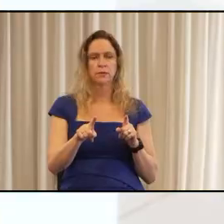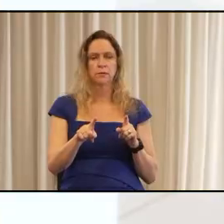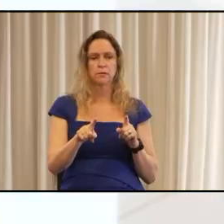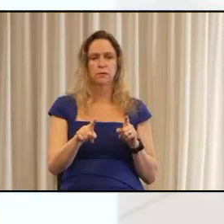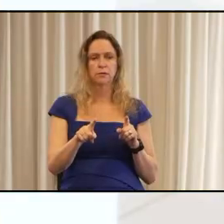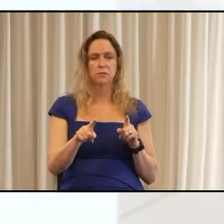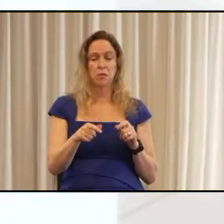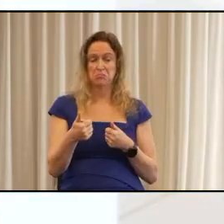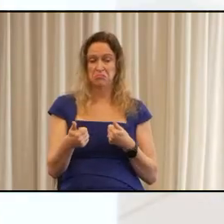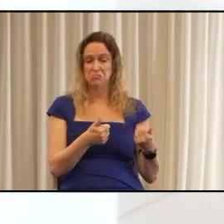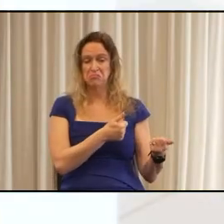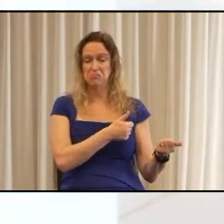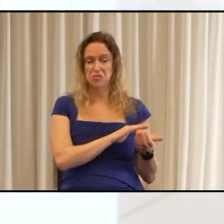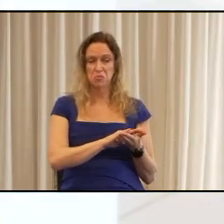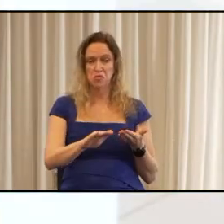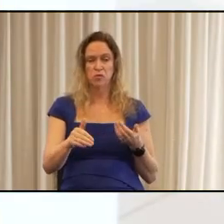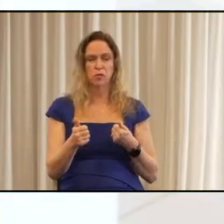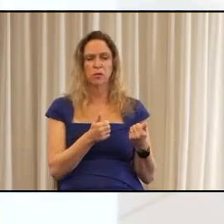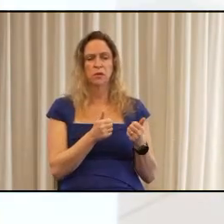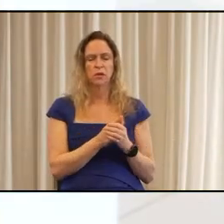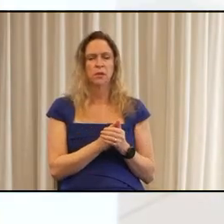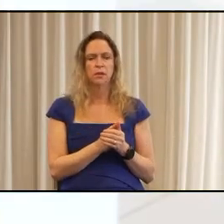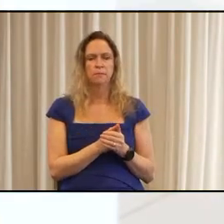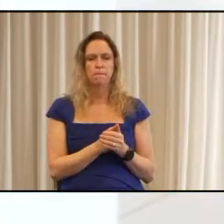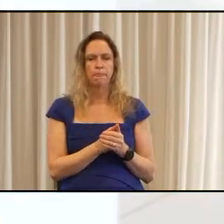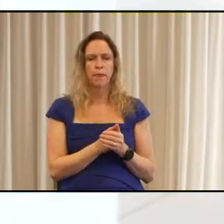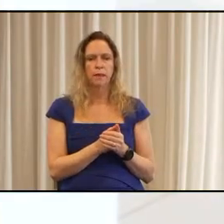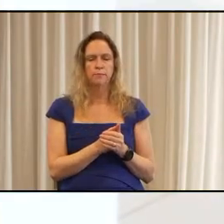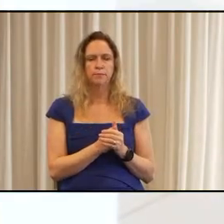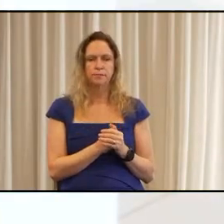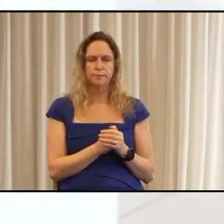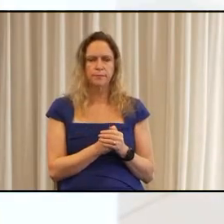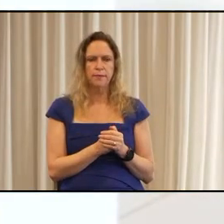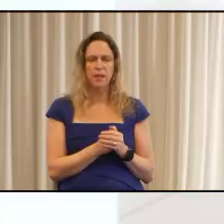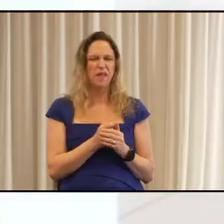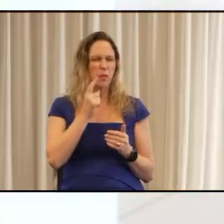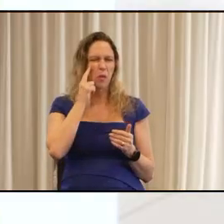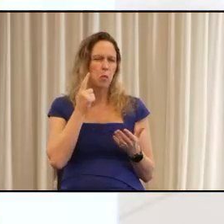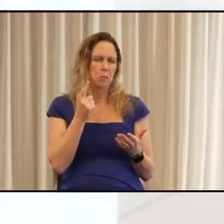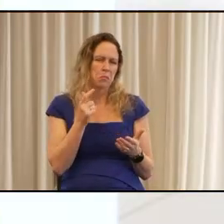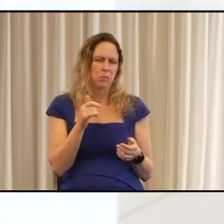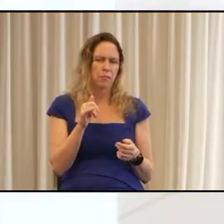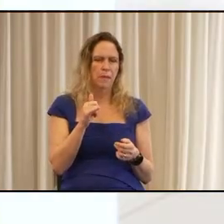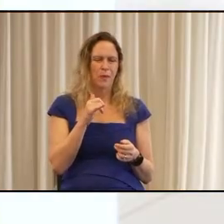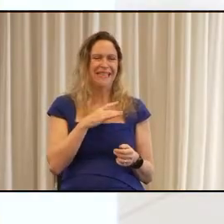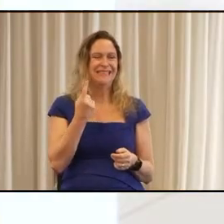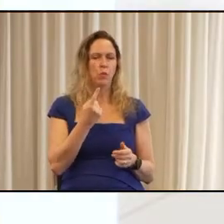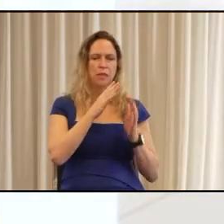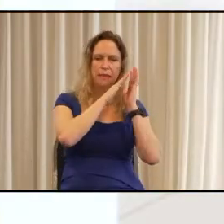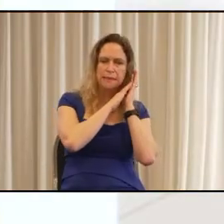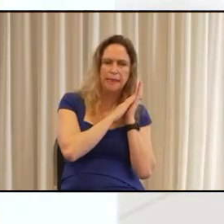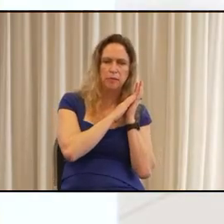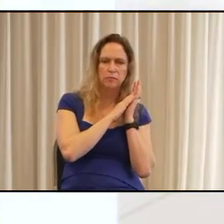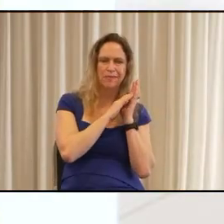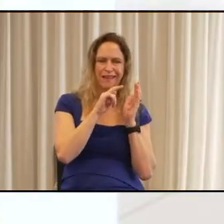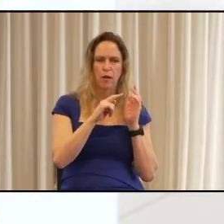quite successfully. But so in the beginning, we thought, well, someone needed to be with Dan overnight because no one thought it was possible